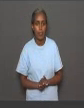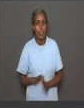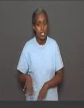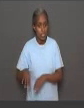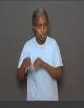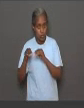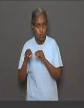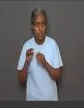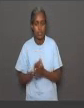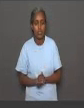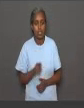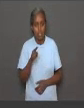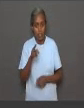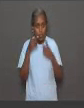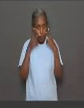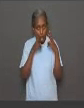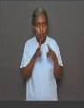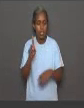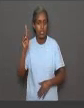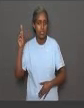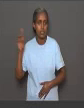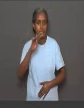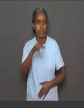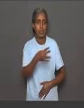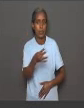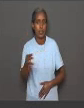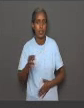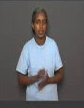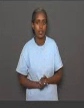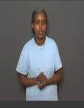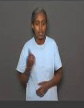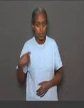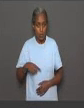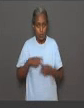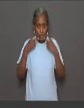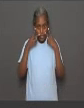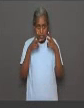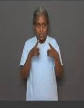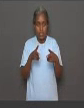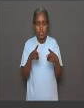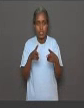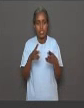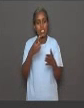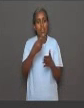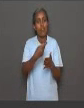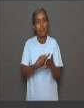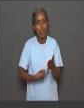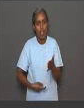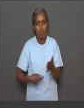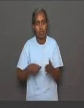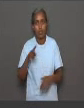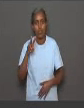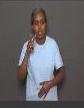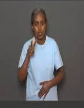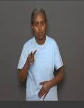Students, if we look at this table, we can see that the values of